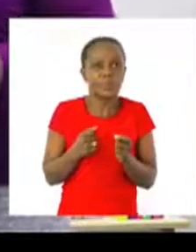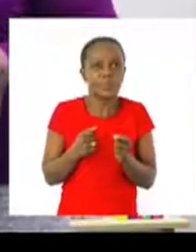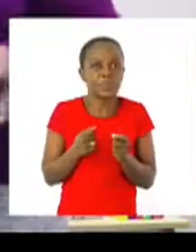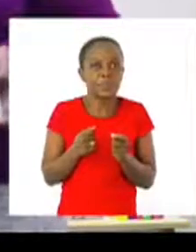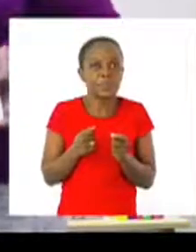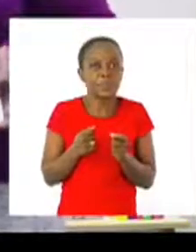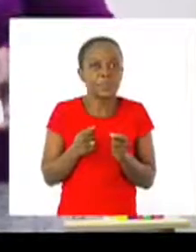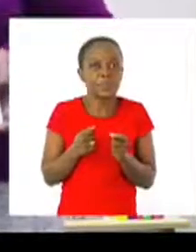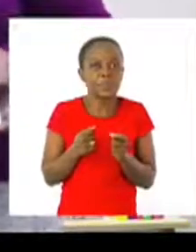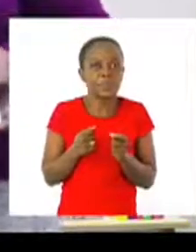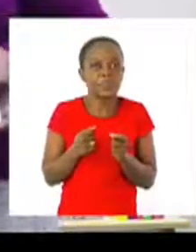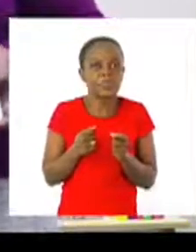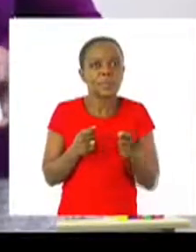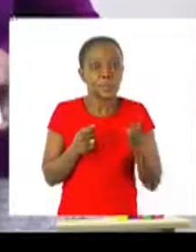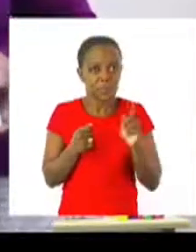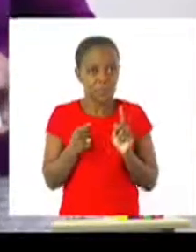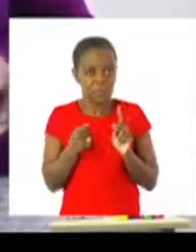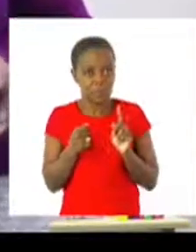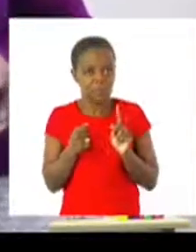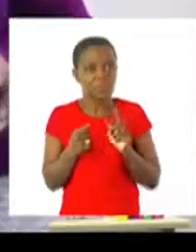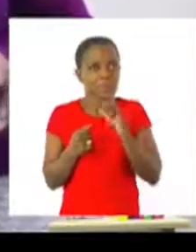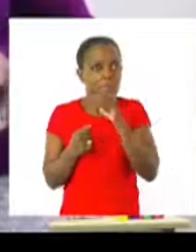Our answer is